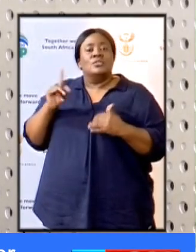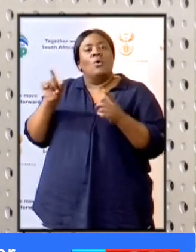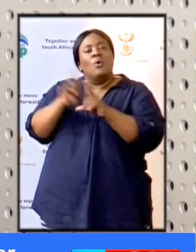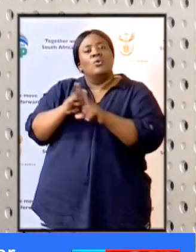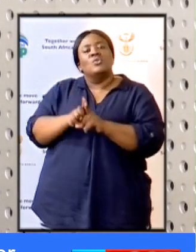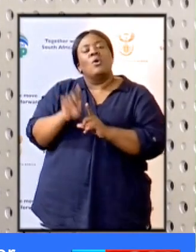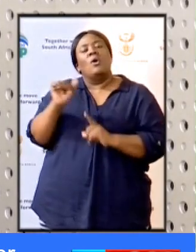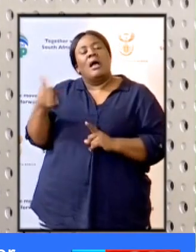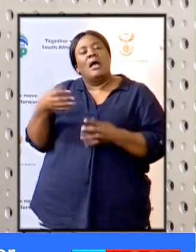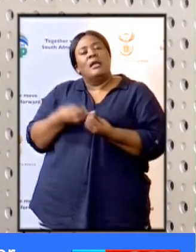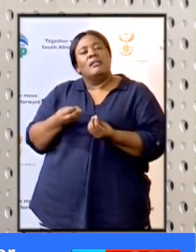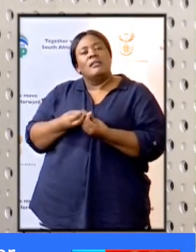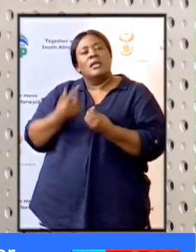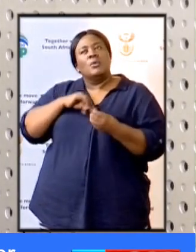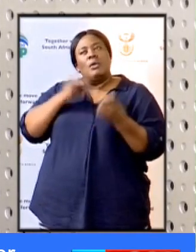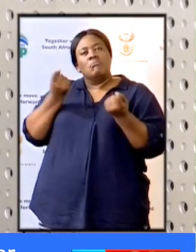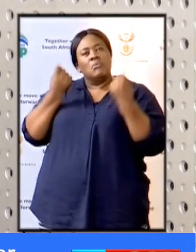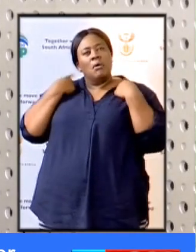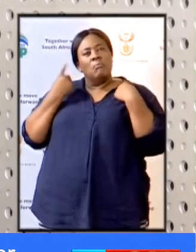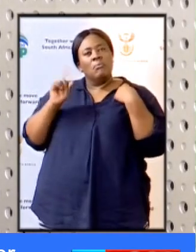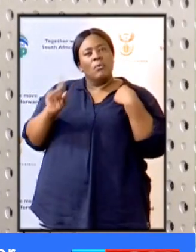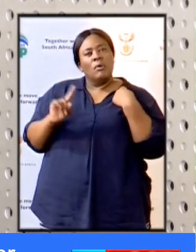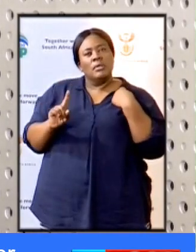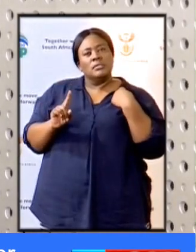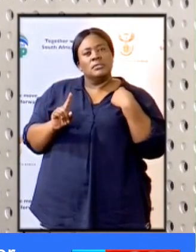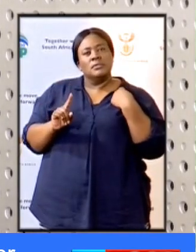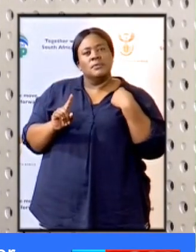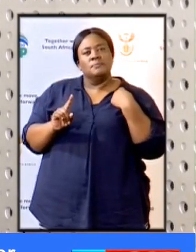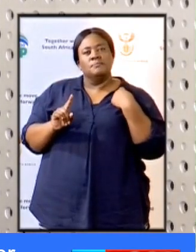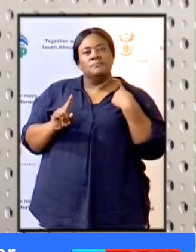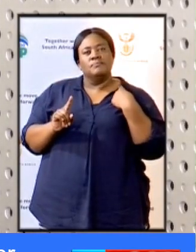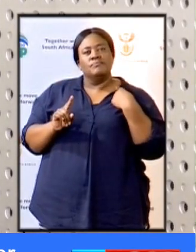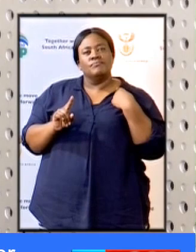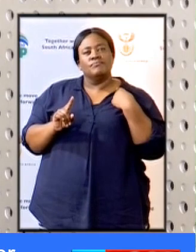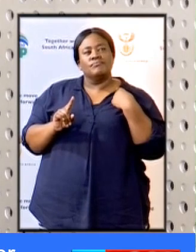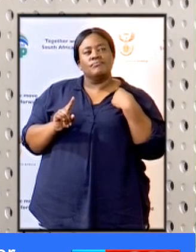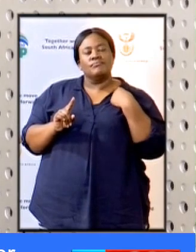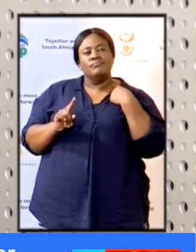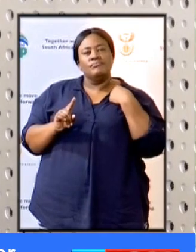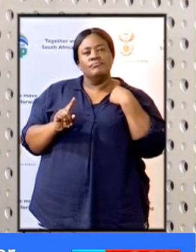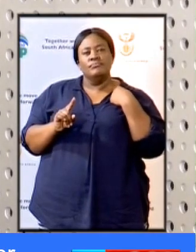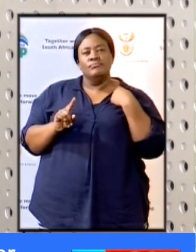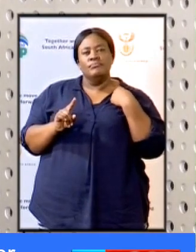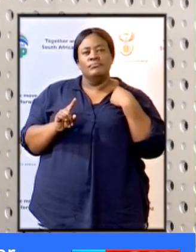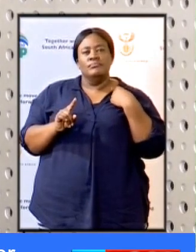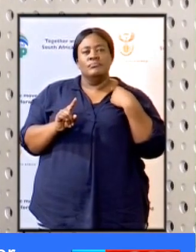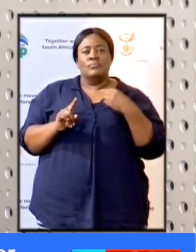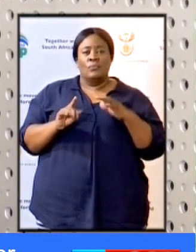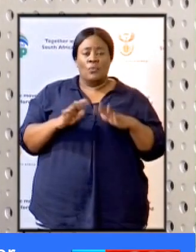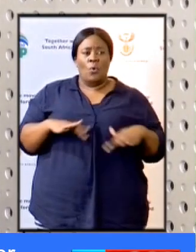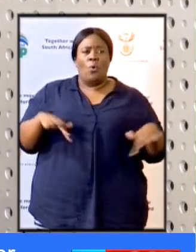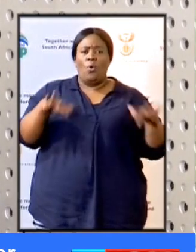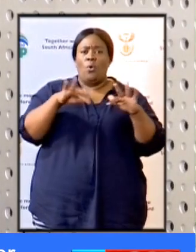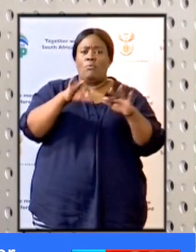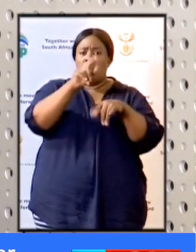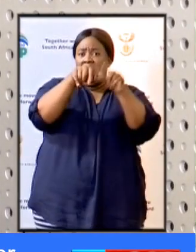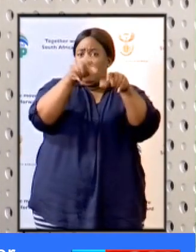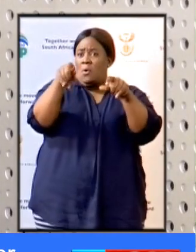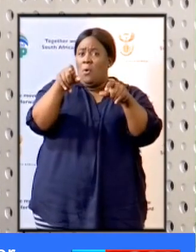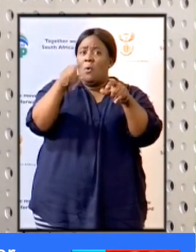misunderstood also is whether we have not taken to consideration all the proposals. They are